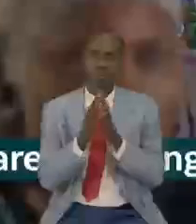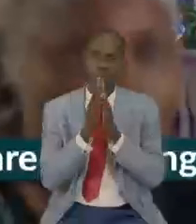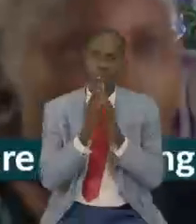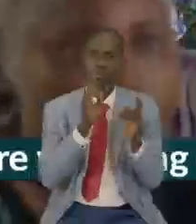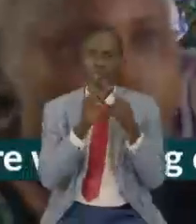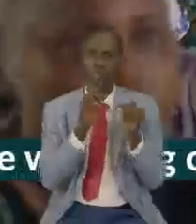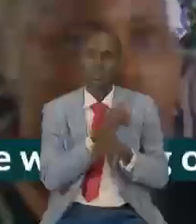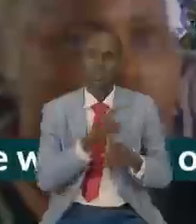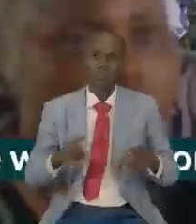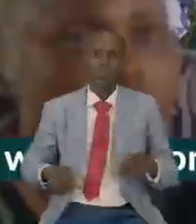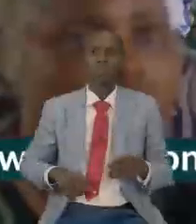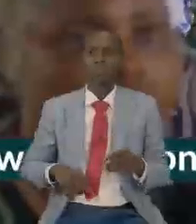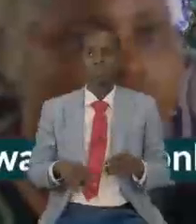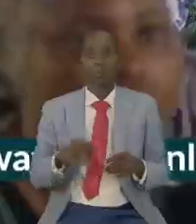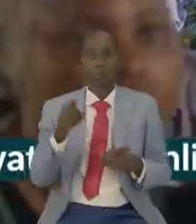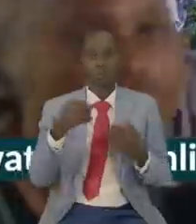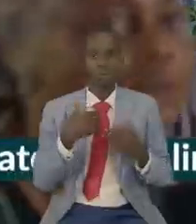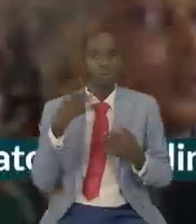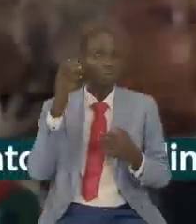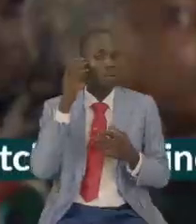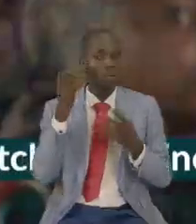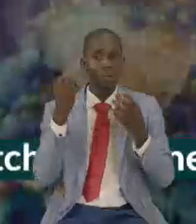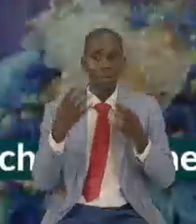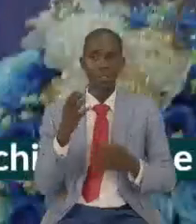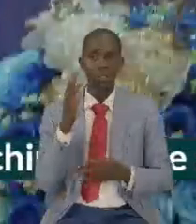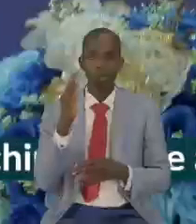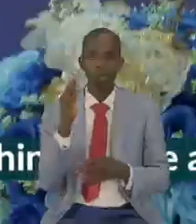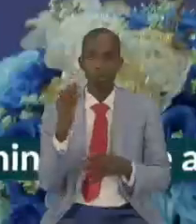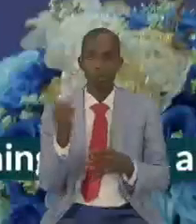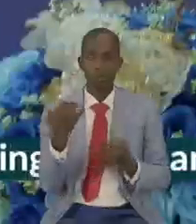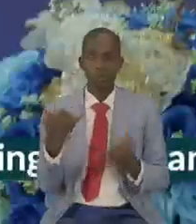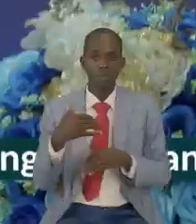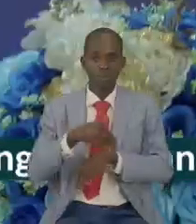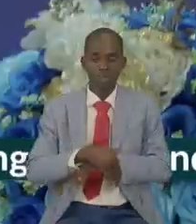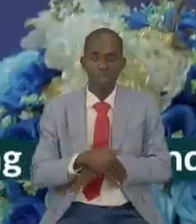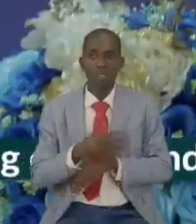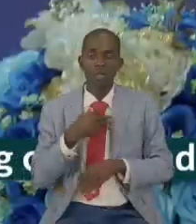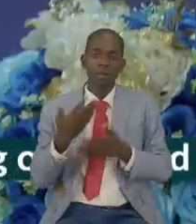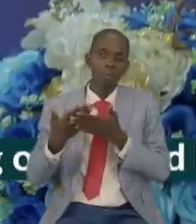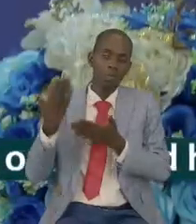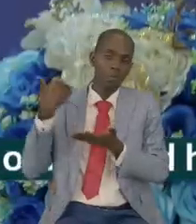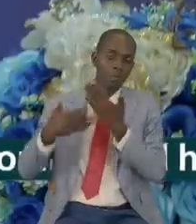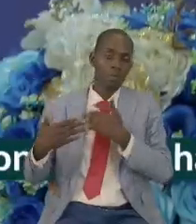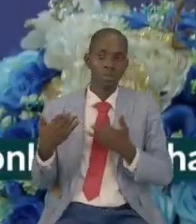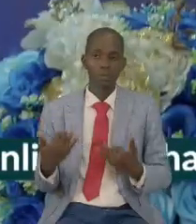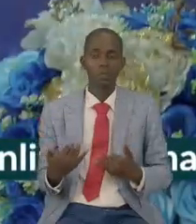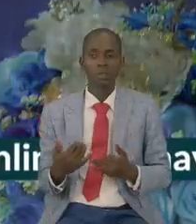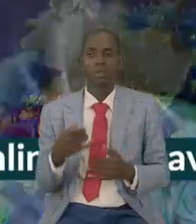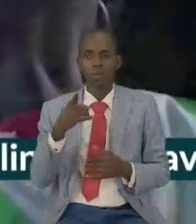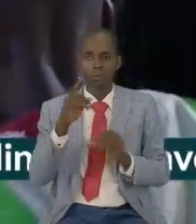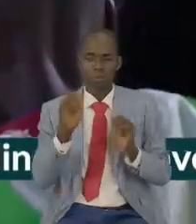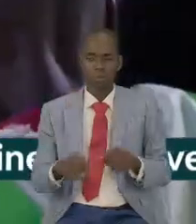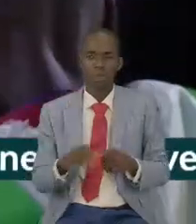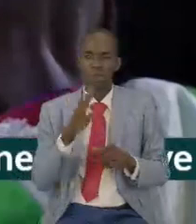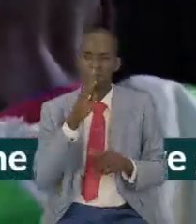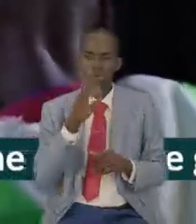challenge. And then have faith in God. And the pastor will come tonight. Like I said, he won't touch you. But he'll just send the word